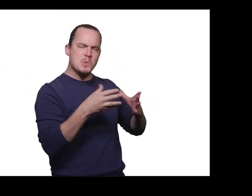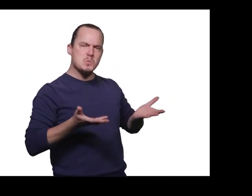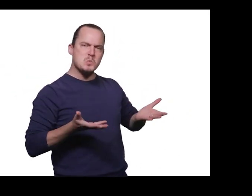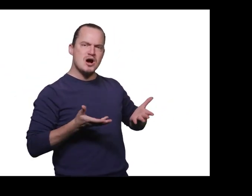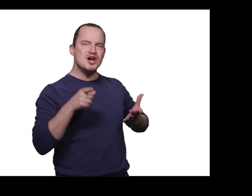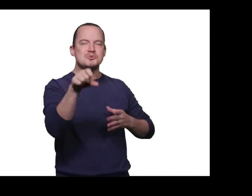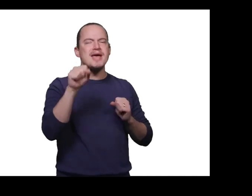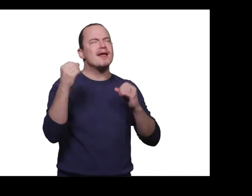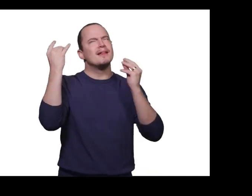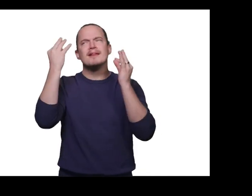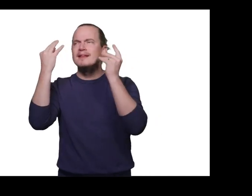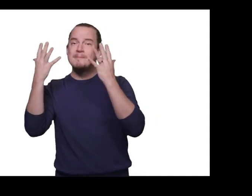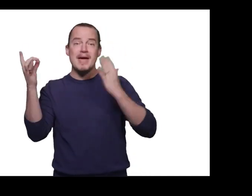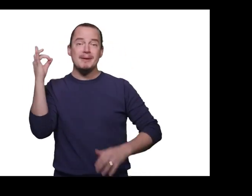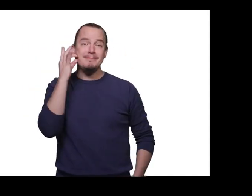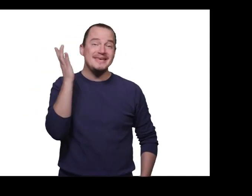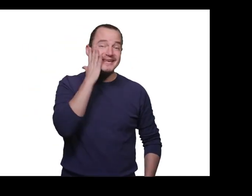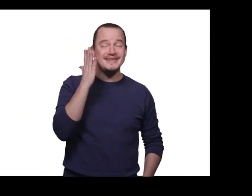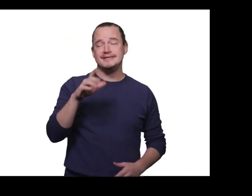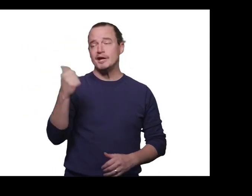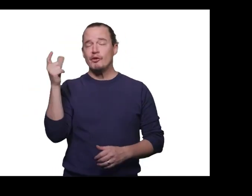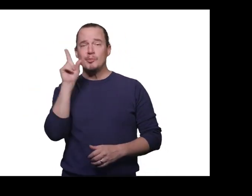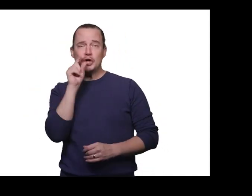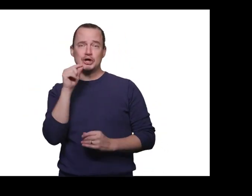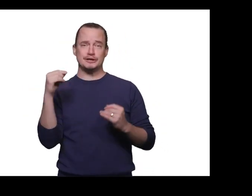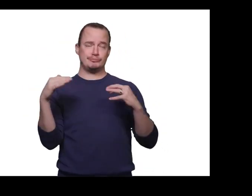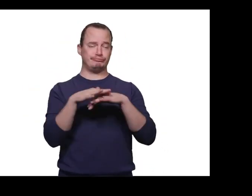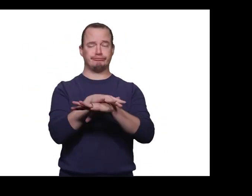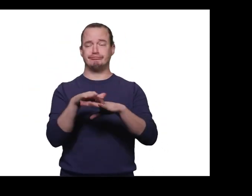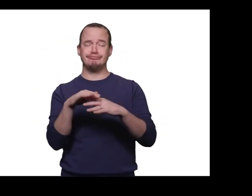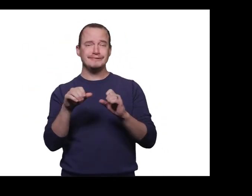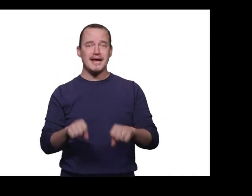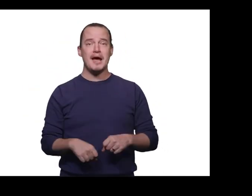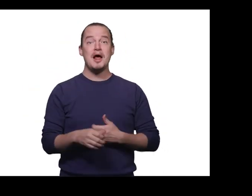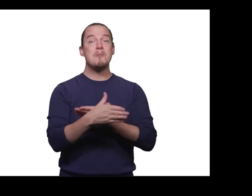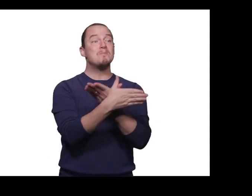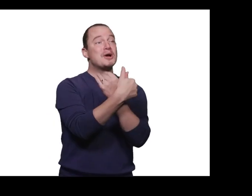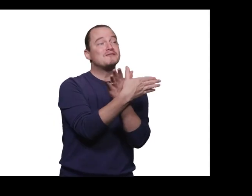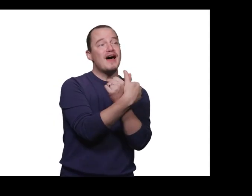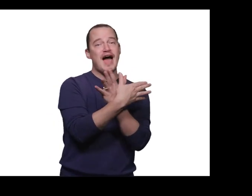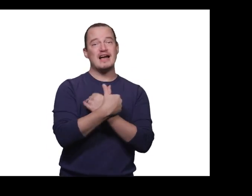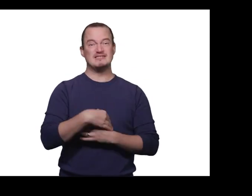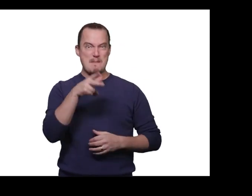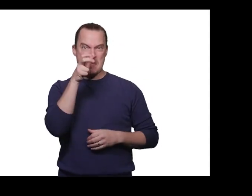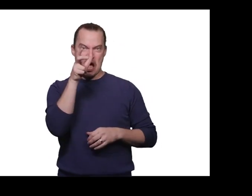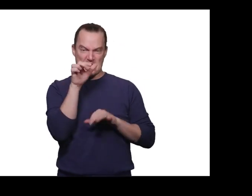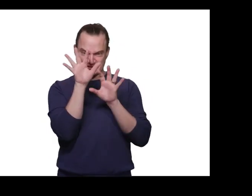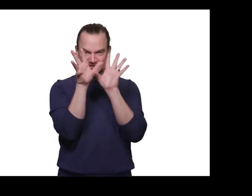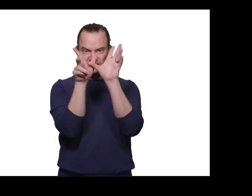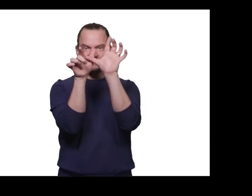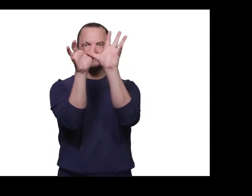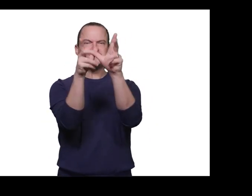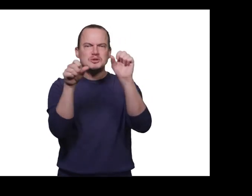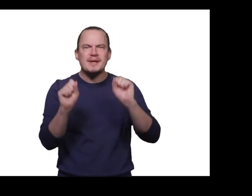be bees and other birds in this tree. There might be butterflies and bugs. You can create out